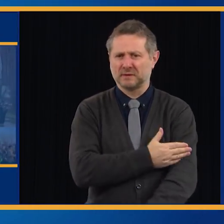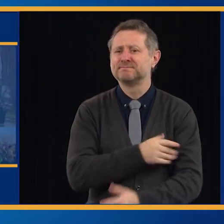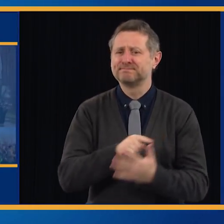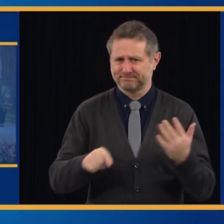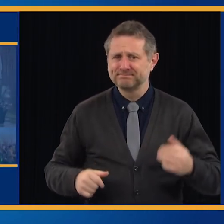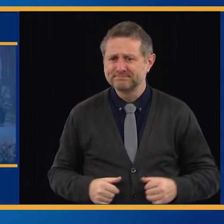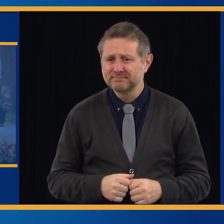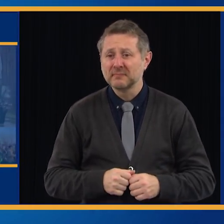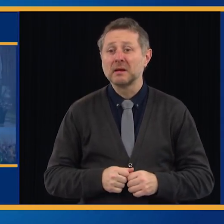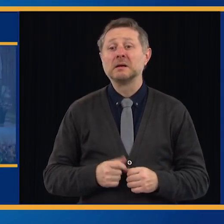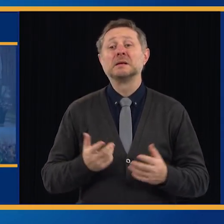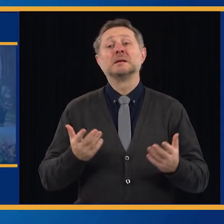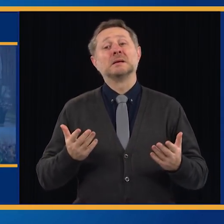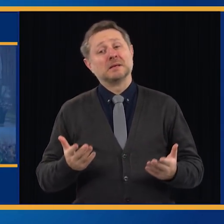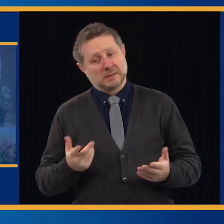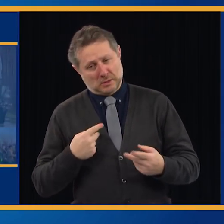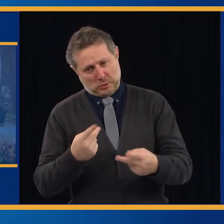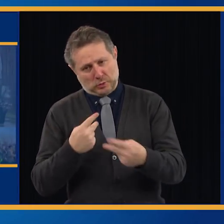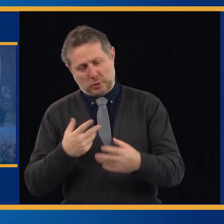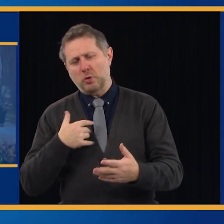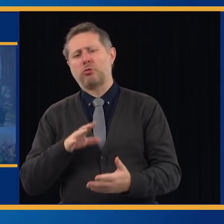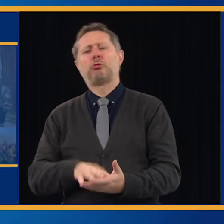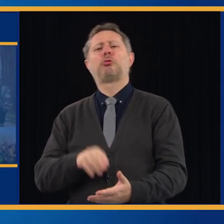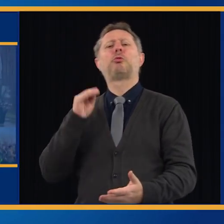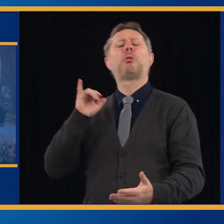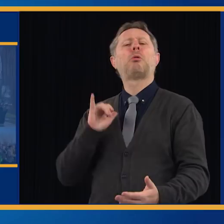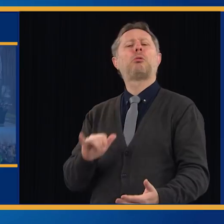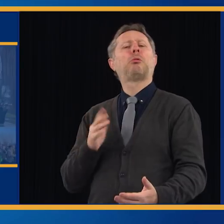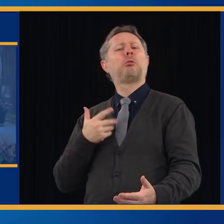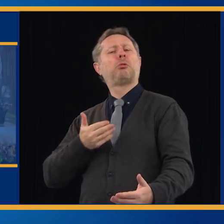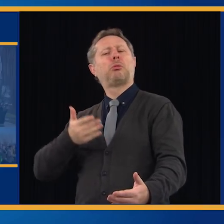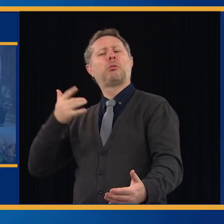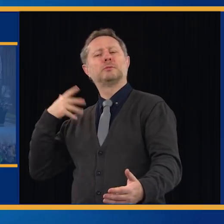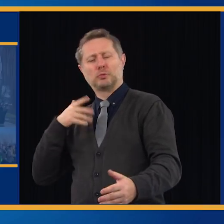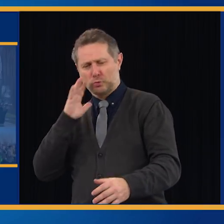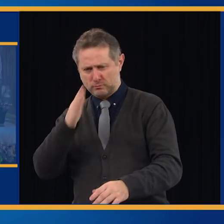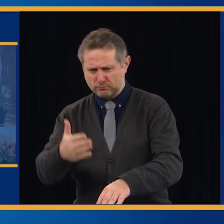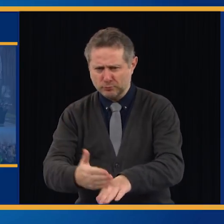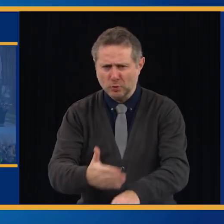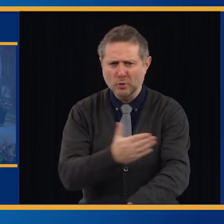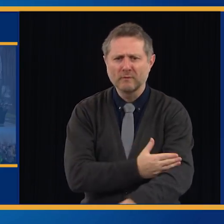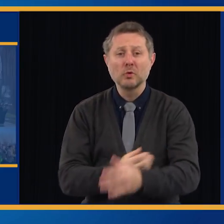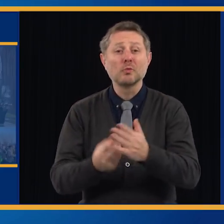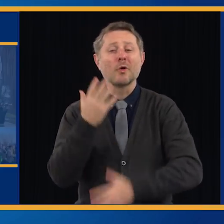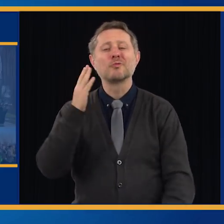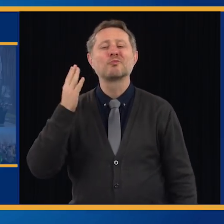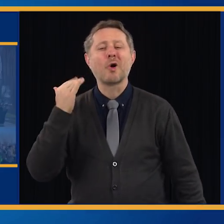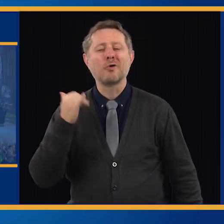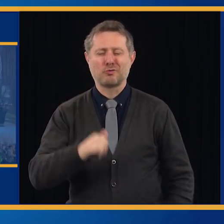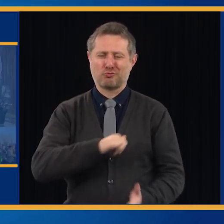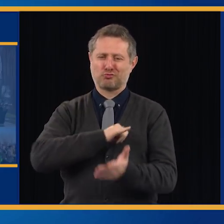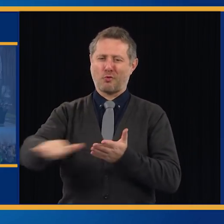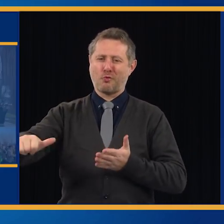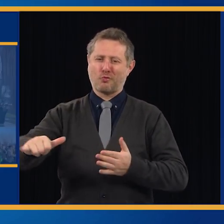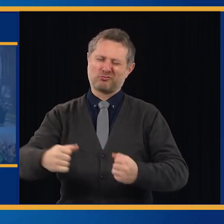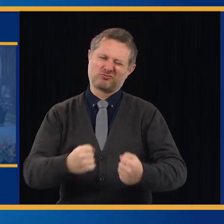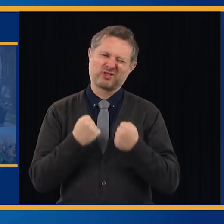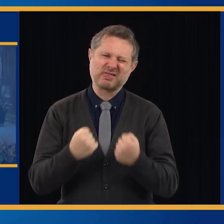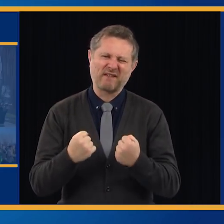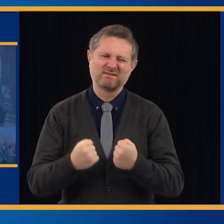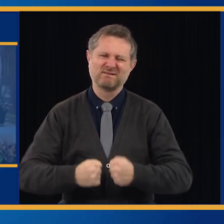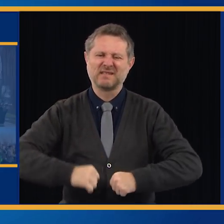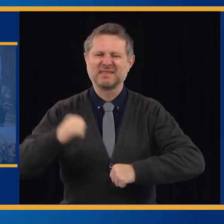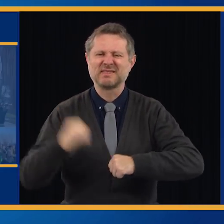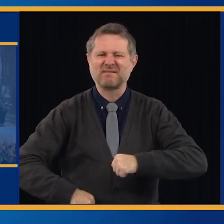And we will learn from this, and we'll be better from this, because we are New York tough. And tough means not just tough, because tough